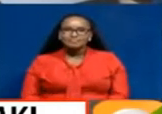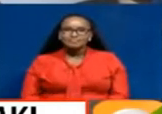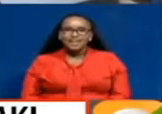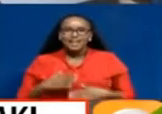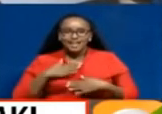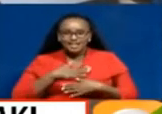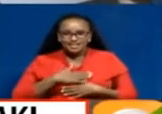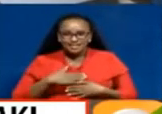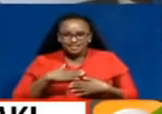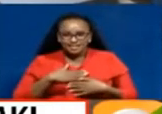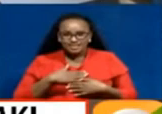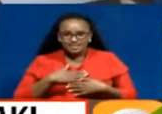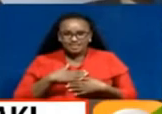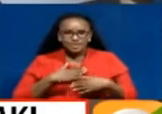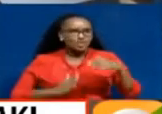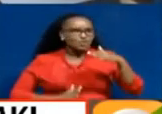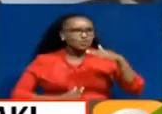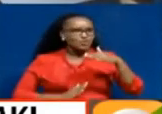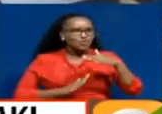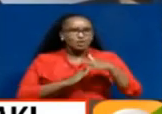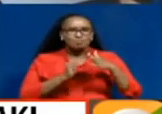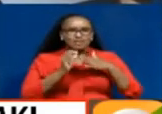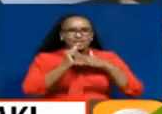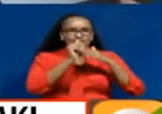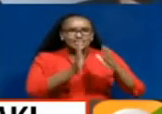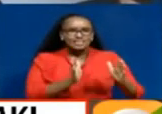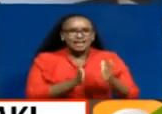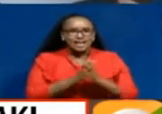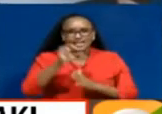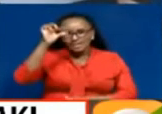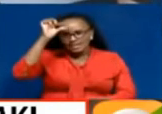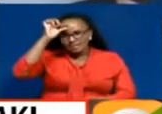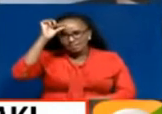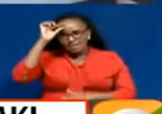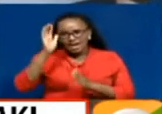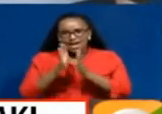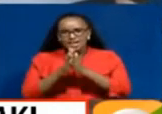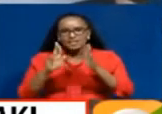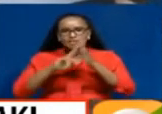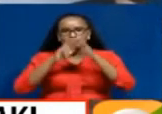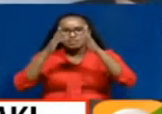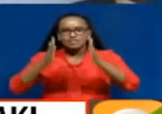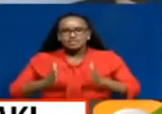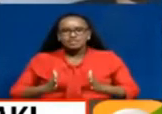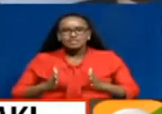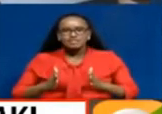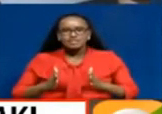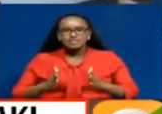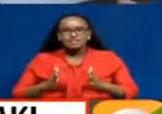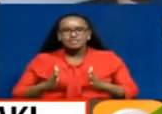Your Excellencies, Heads of State and Government, and representatives of